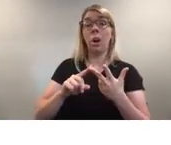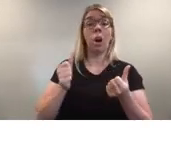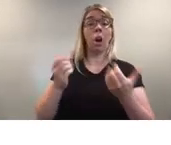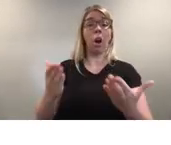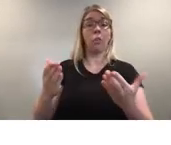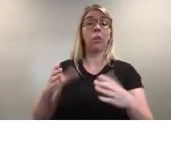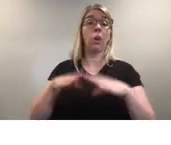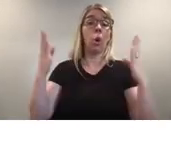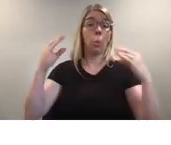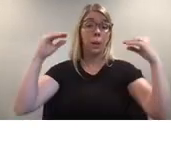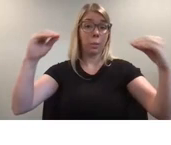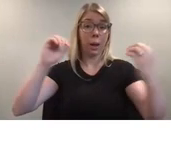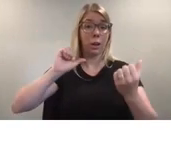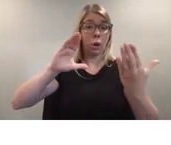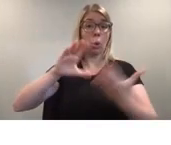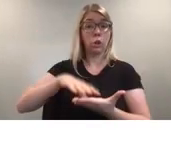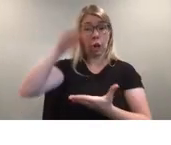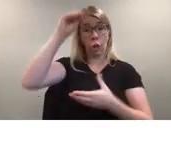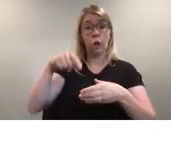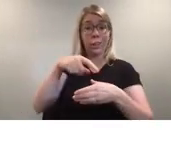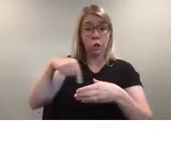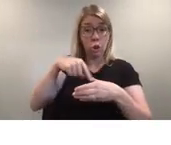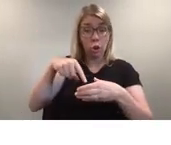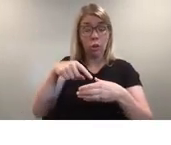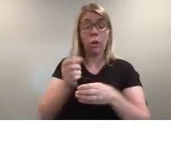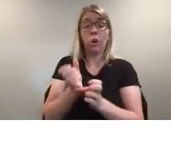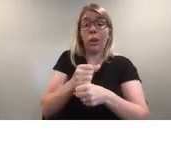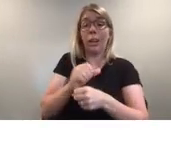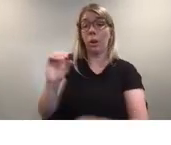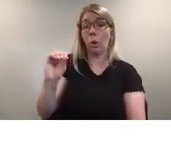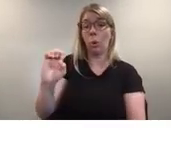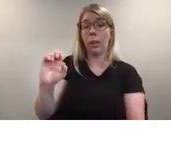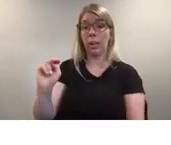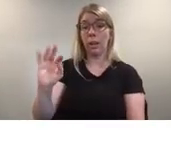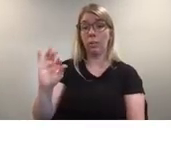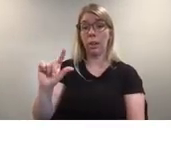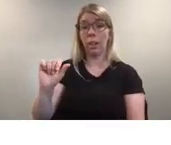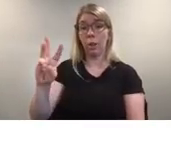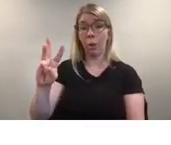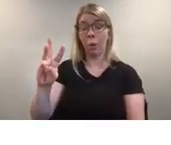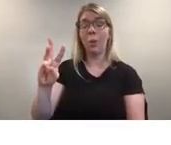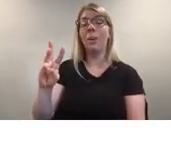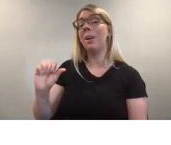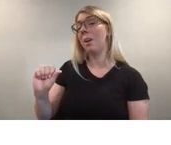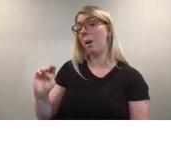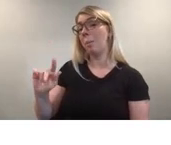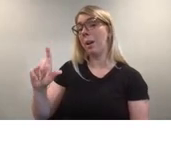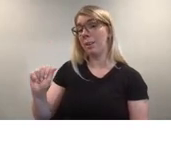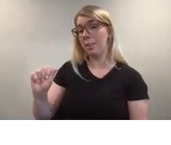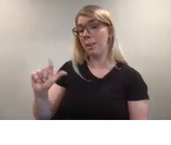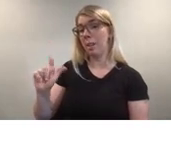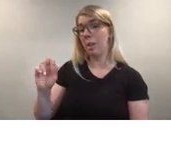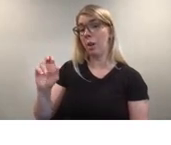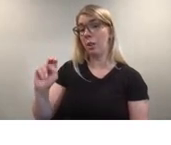learning circles created by the OEN fellow this year, the lovely Amanda Larson from Ohio State